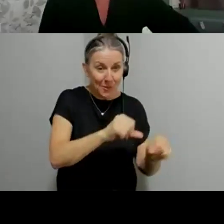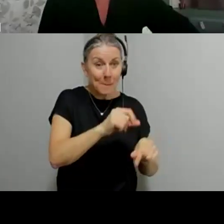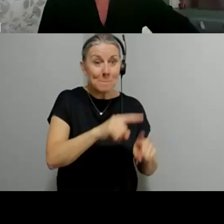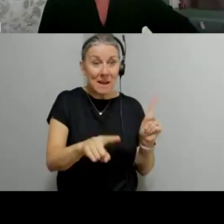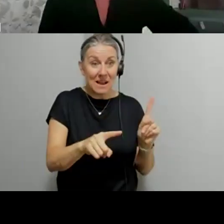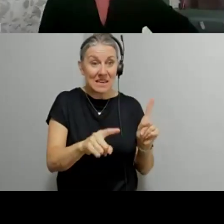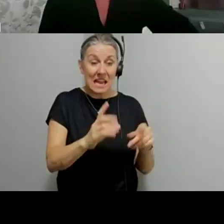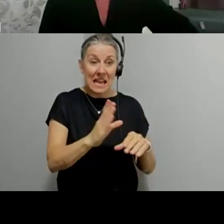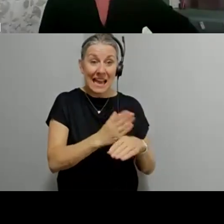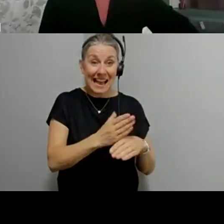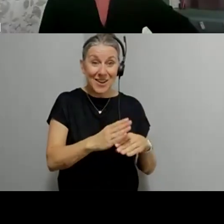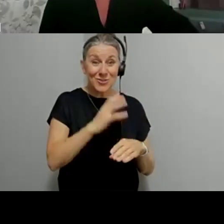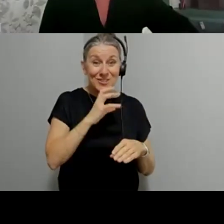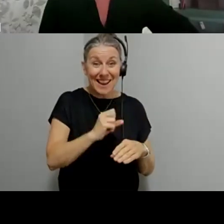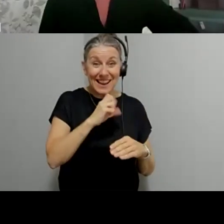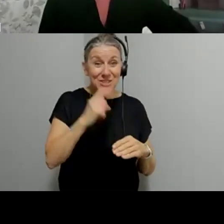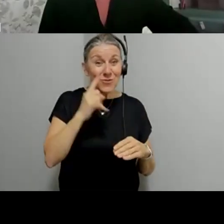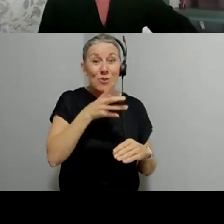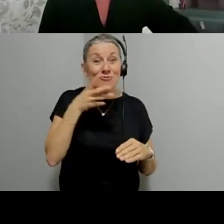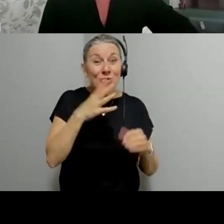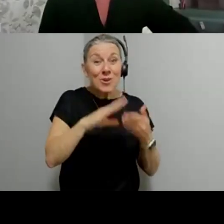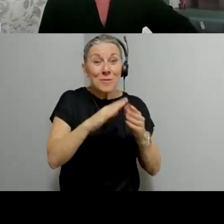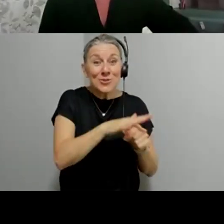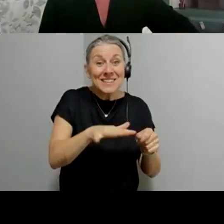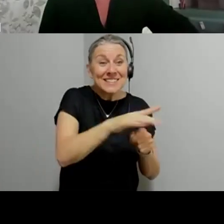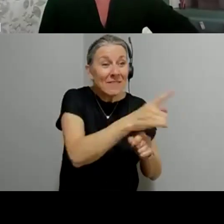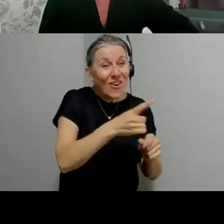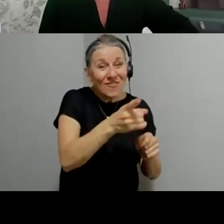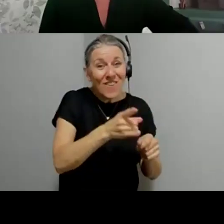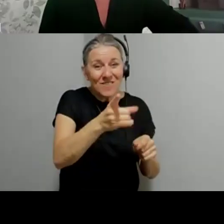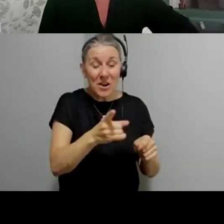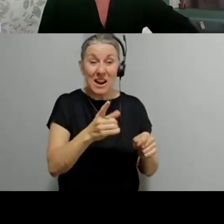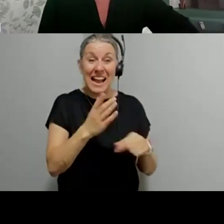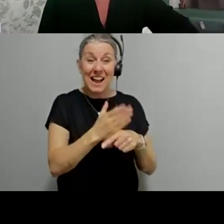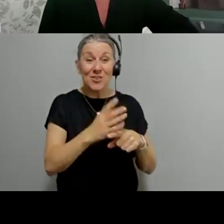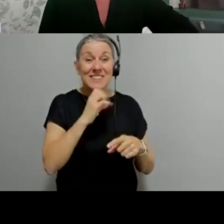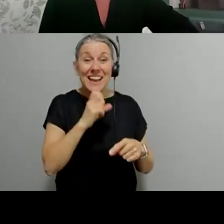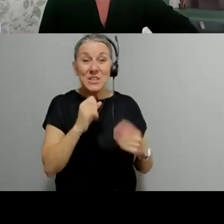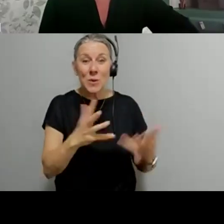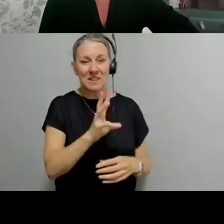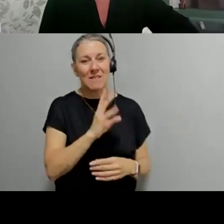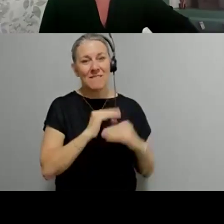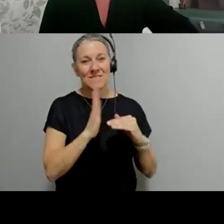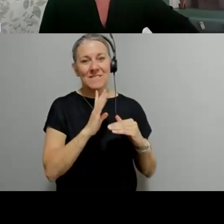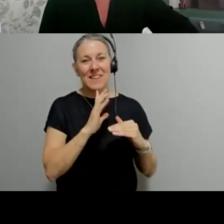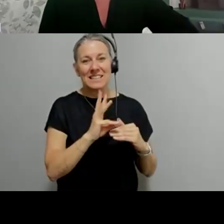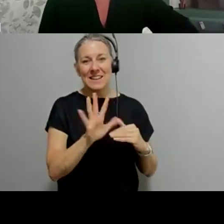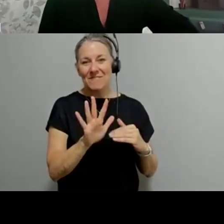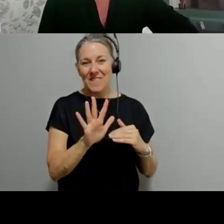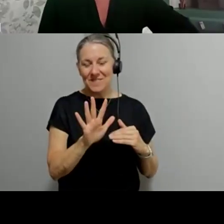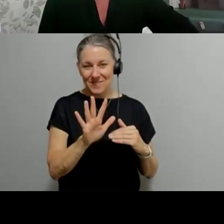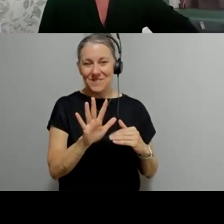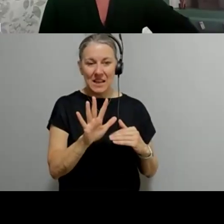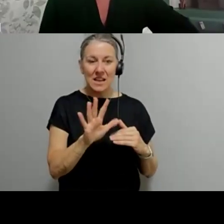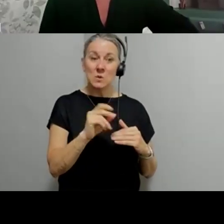communities are over 65. And in lots of communities, particularly resource-based communities that are not as active